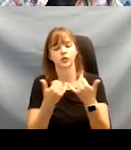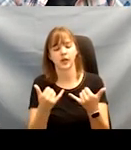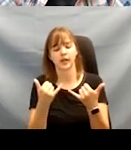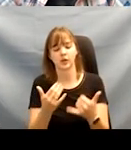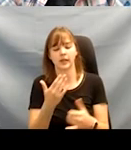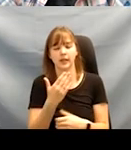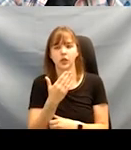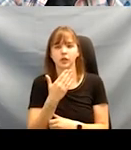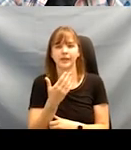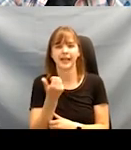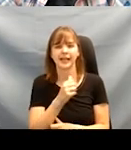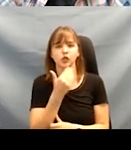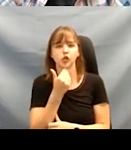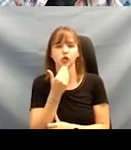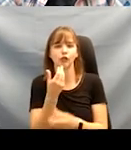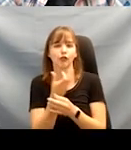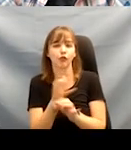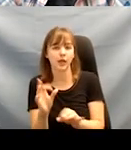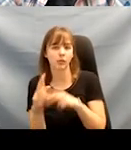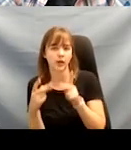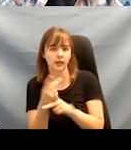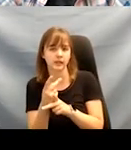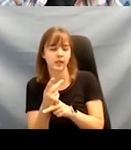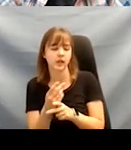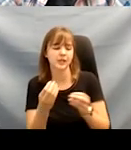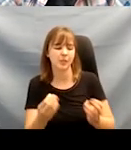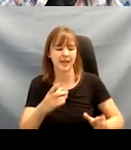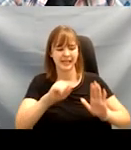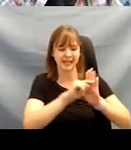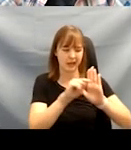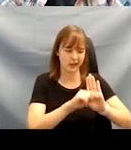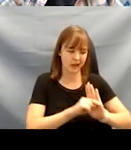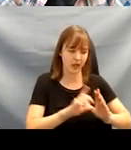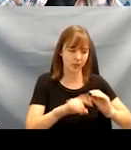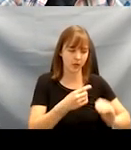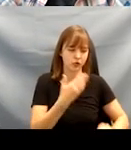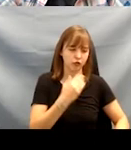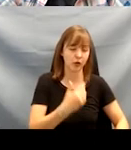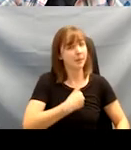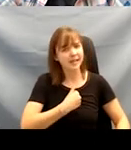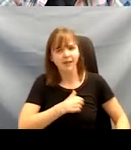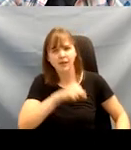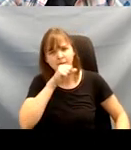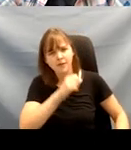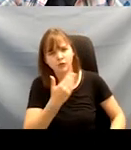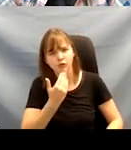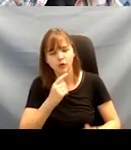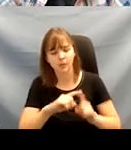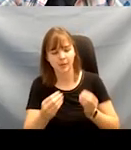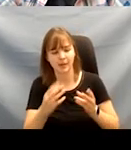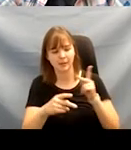sugar-free products and the connotations associated with sugar? I love everything sugar, but many don't.